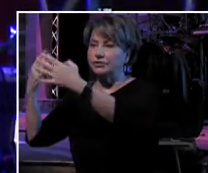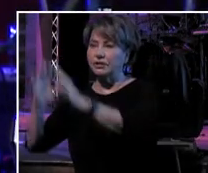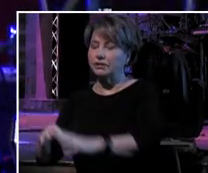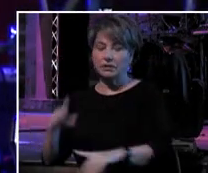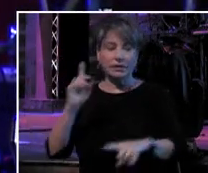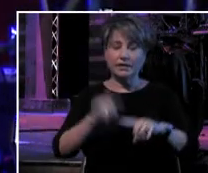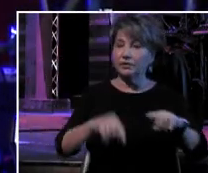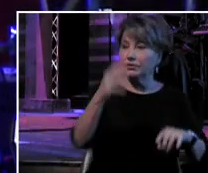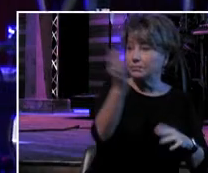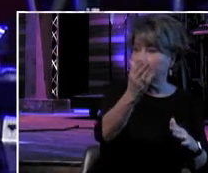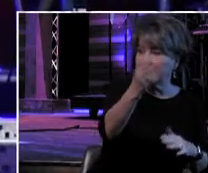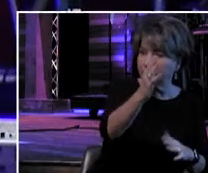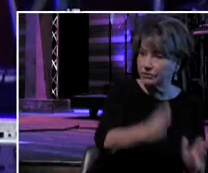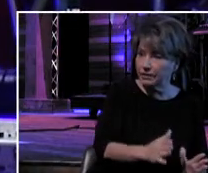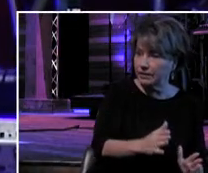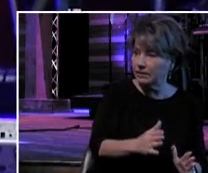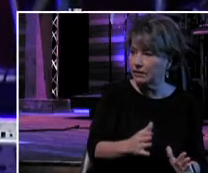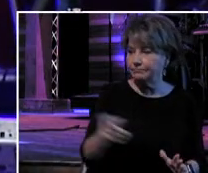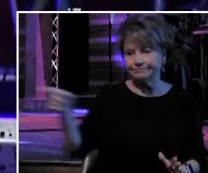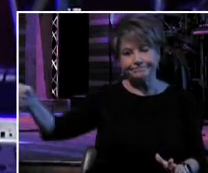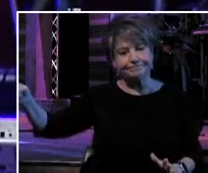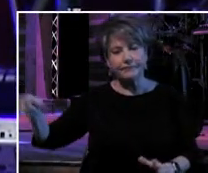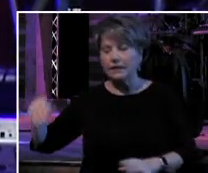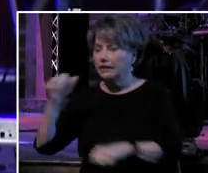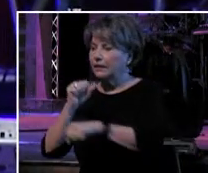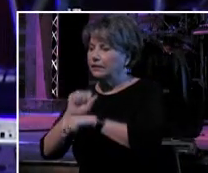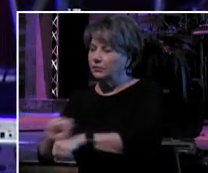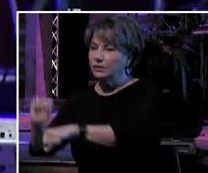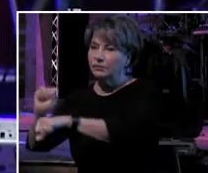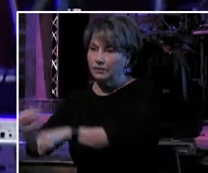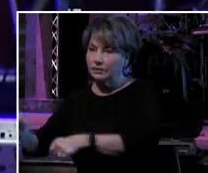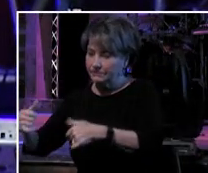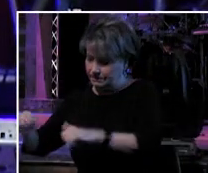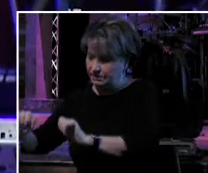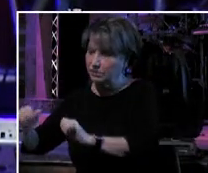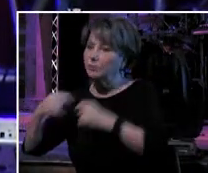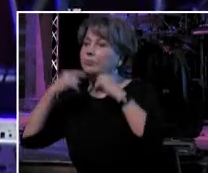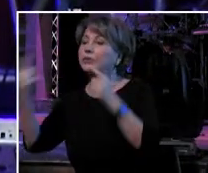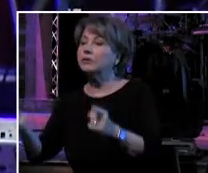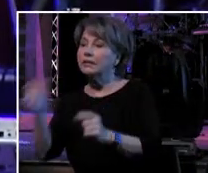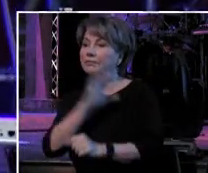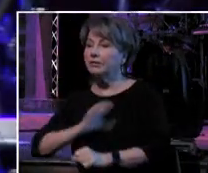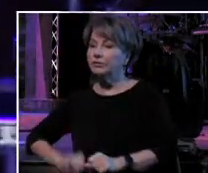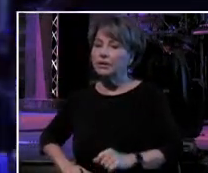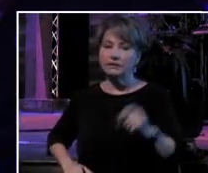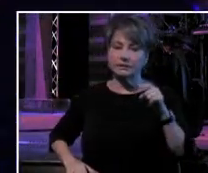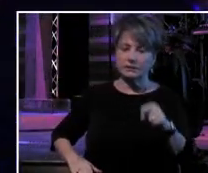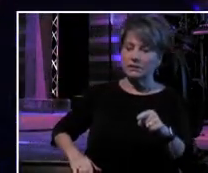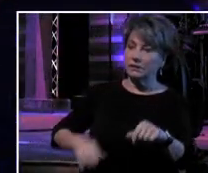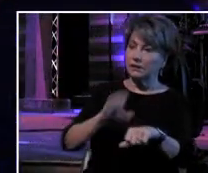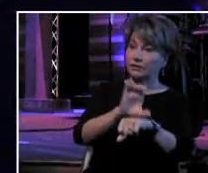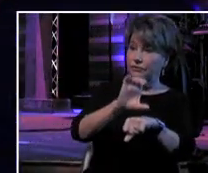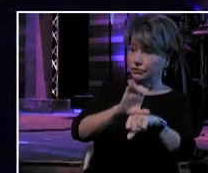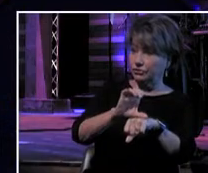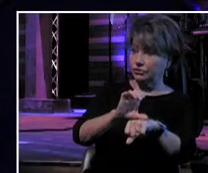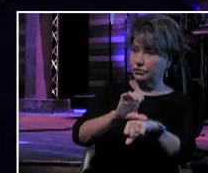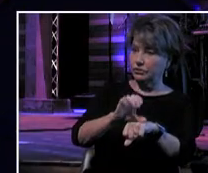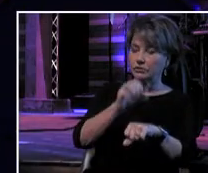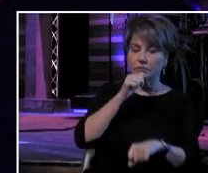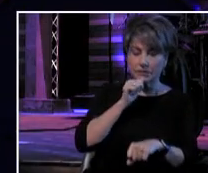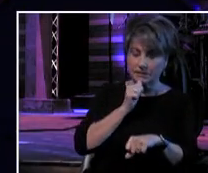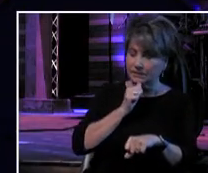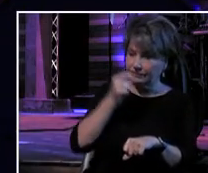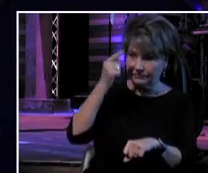there. What's going to happen? God's still working here. Christ is going to be proclaimed. What about the church? They were going to have to suffer